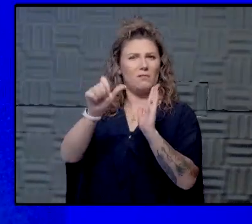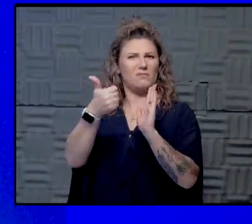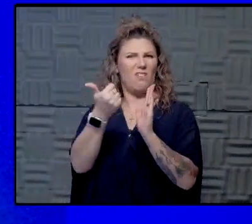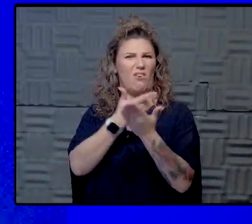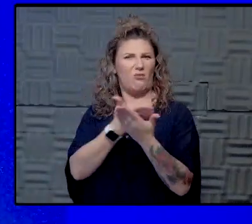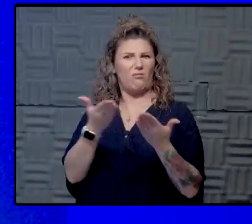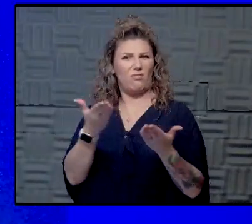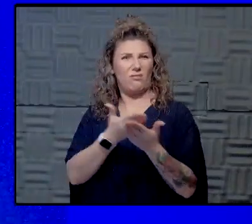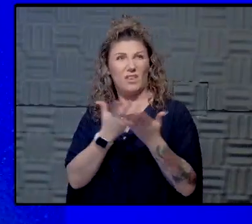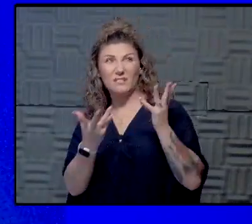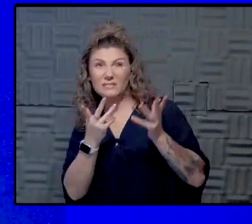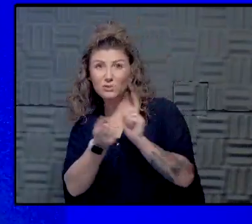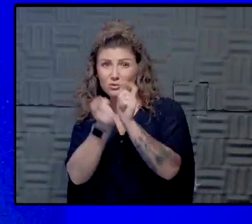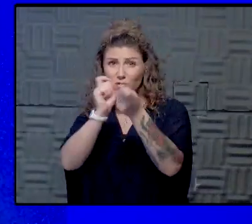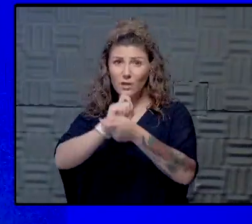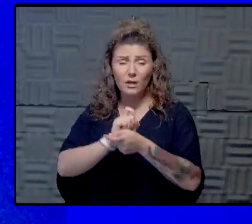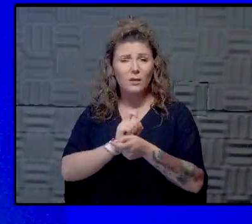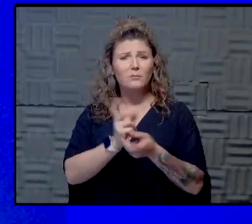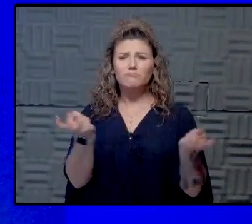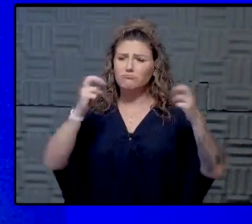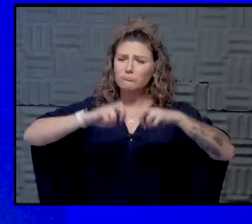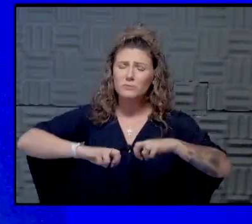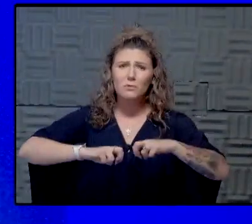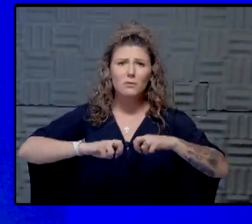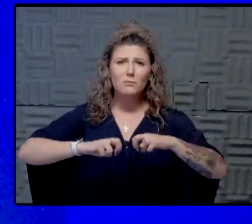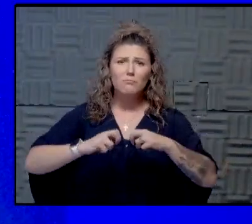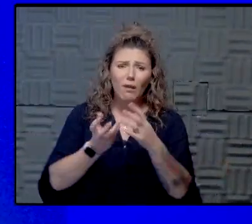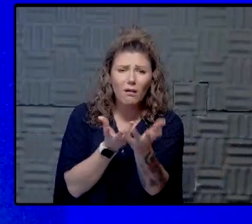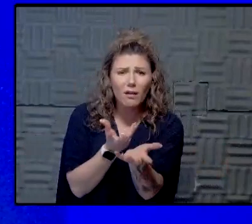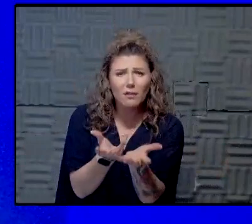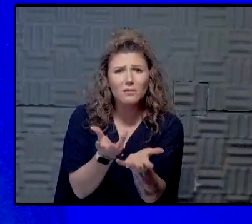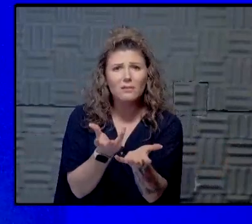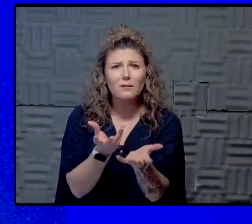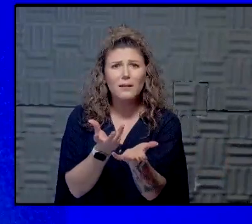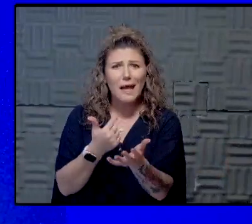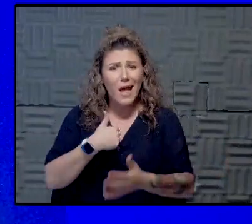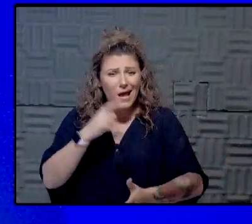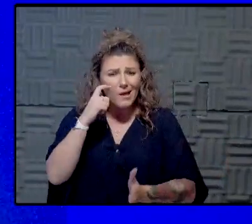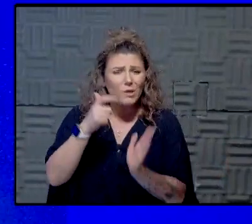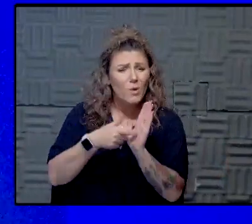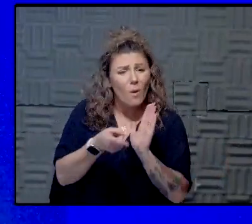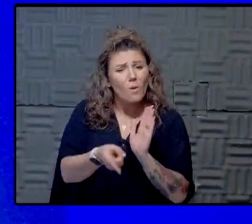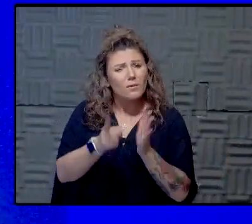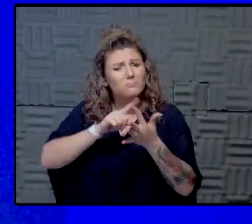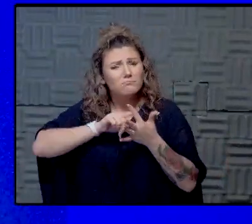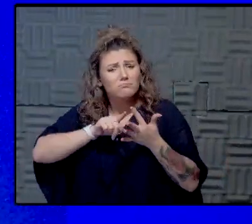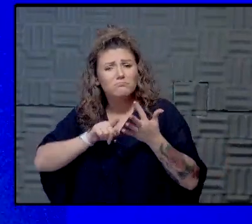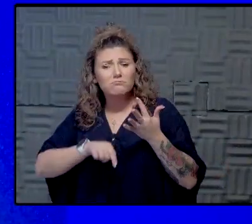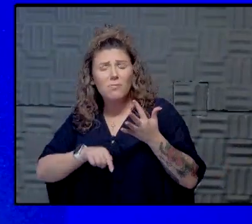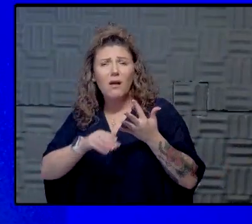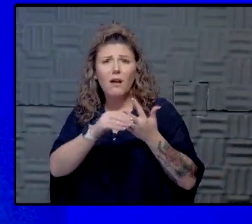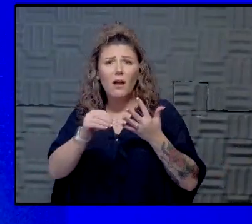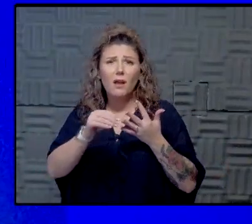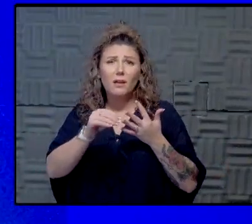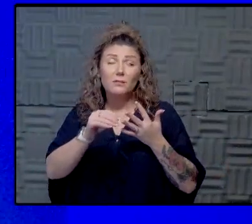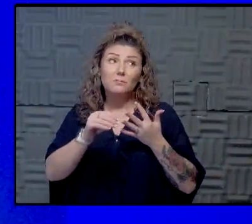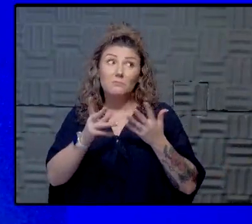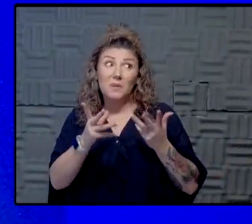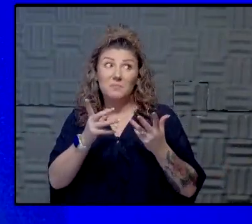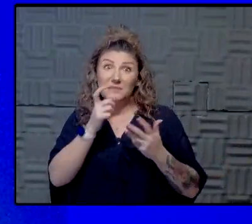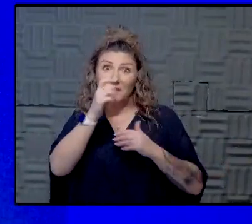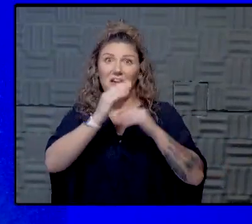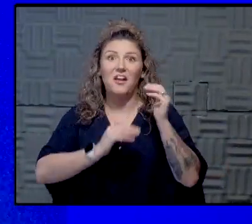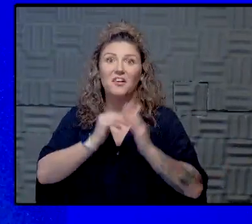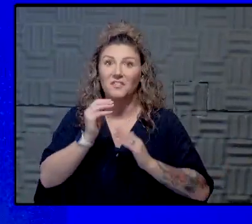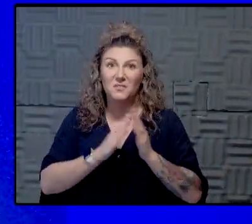are all things to sit down and talk with your kid and be like, so this is, I noticed this, and that sometimes that's uncomfortable as a